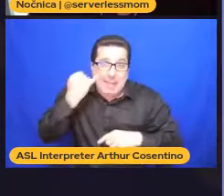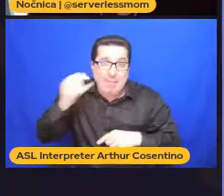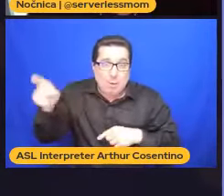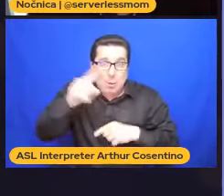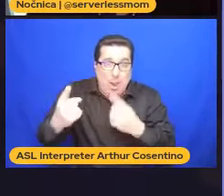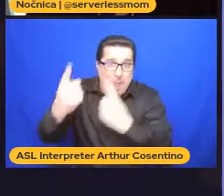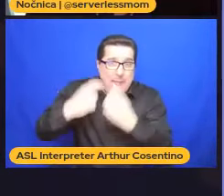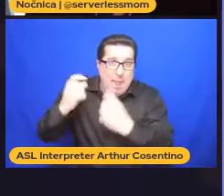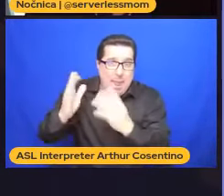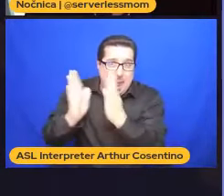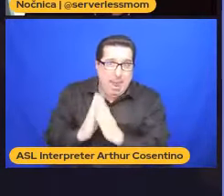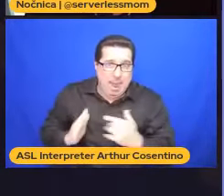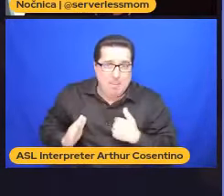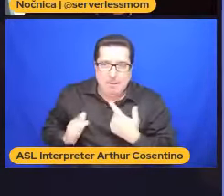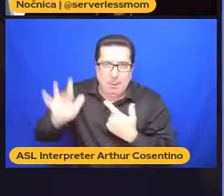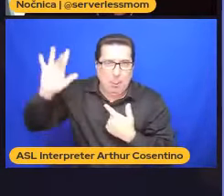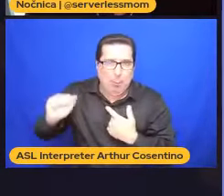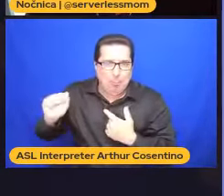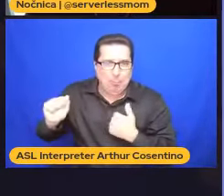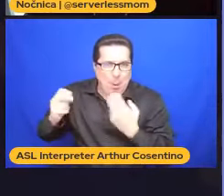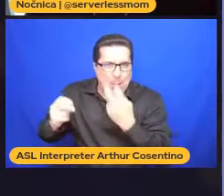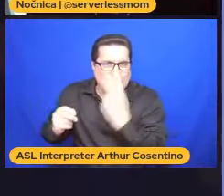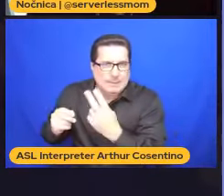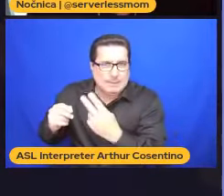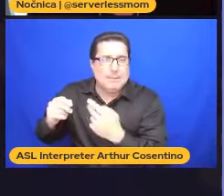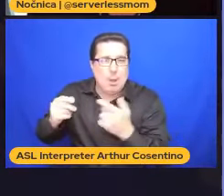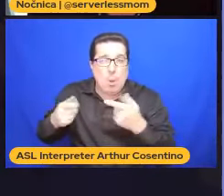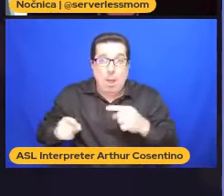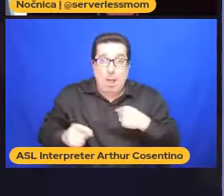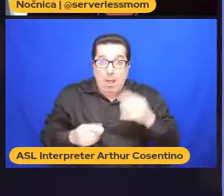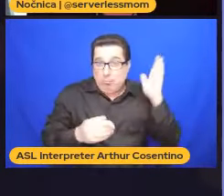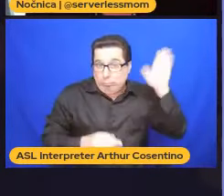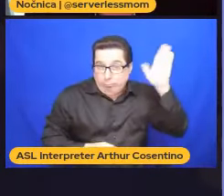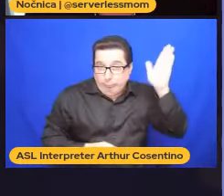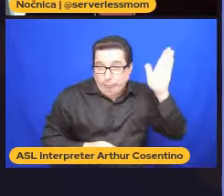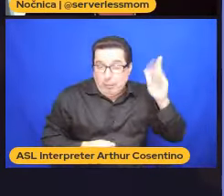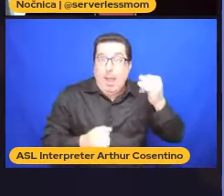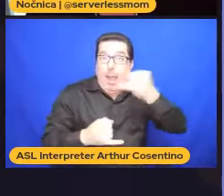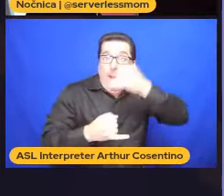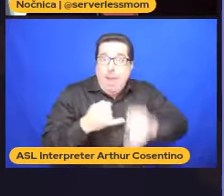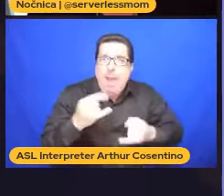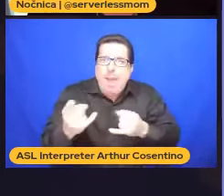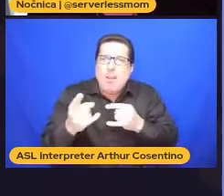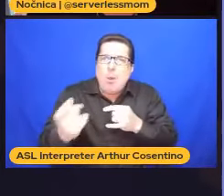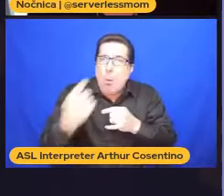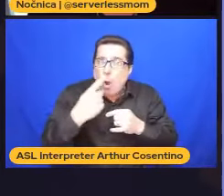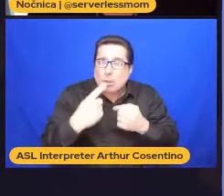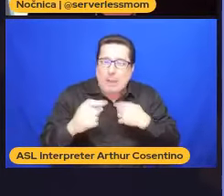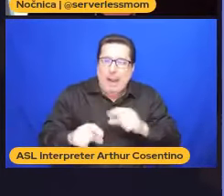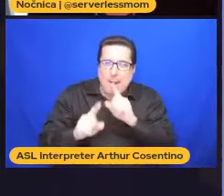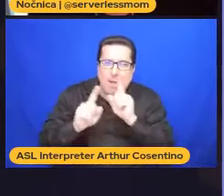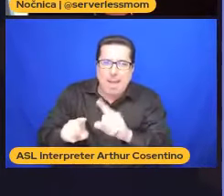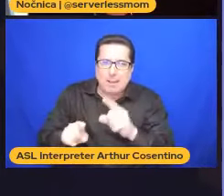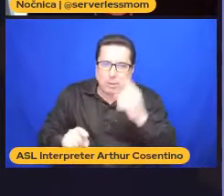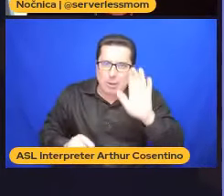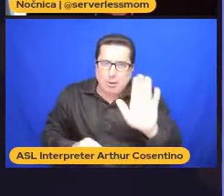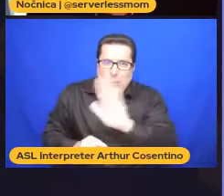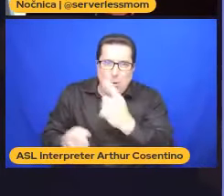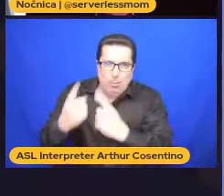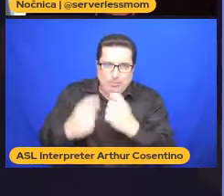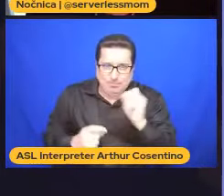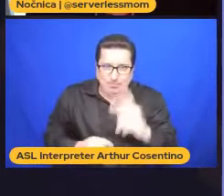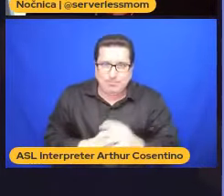chat, but I promise I will try to get to them by the end of the presentation. So during an incident, it's really that timeline that